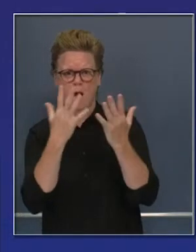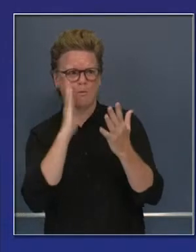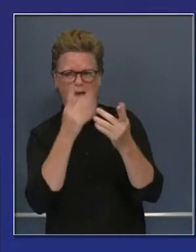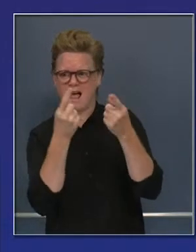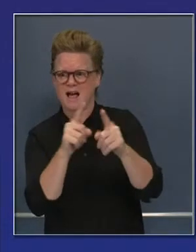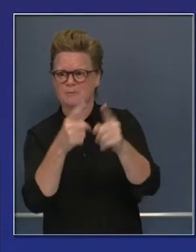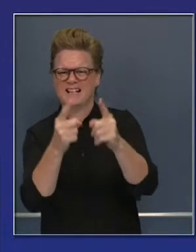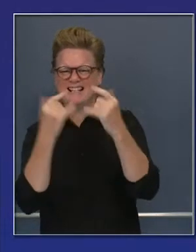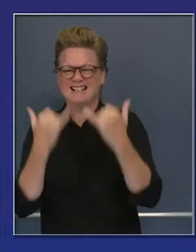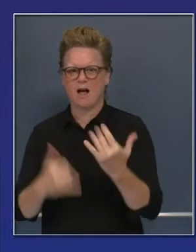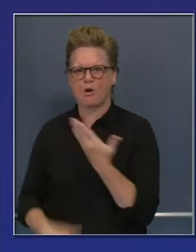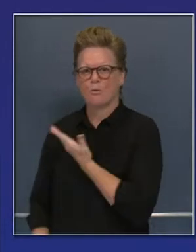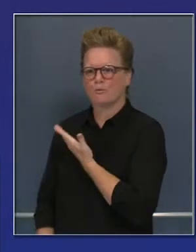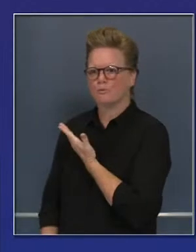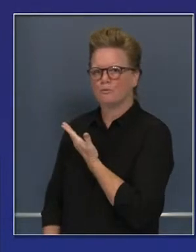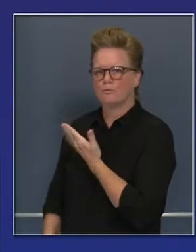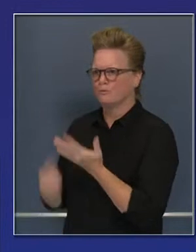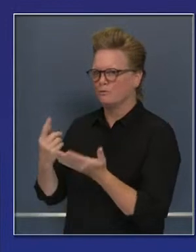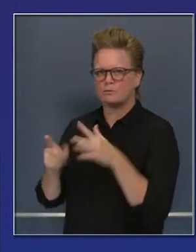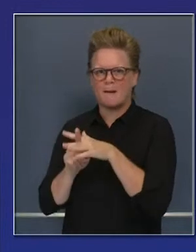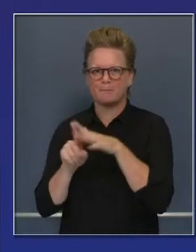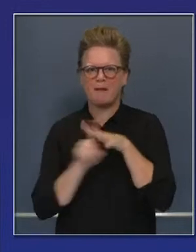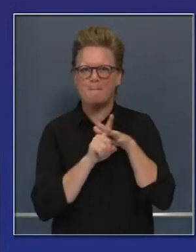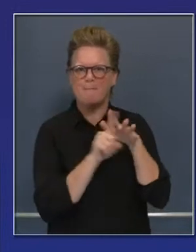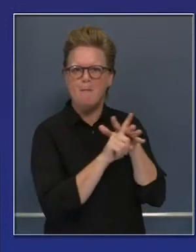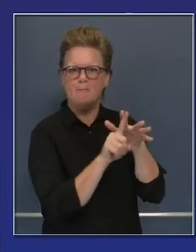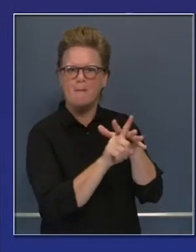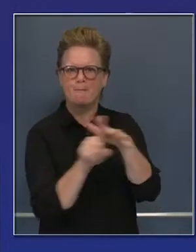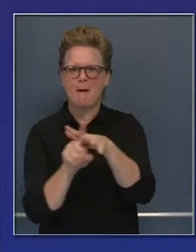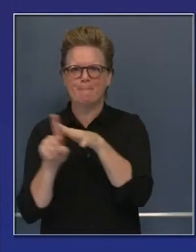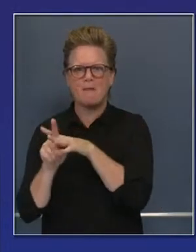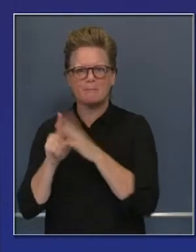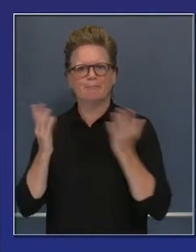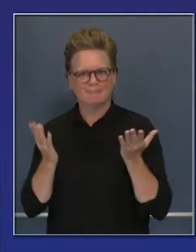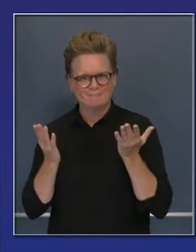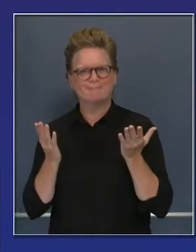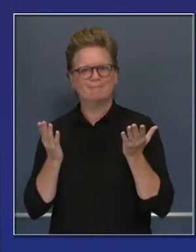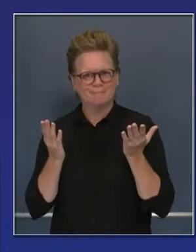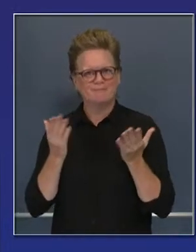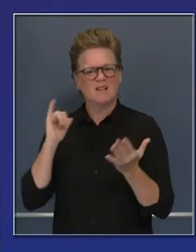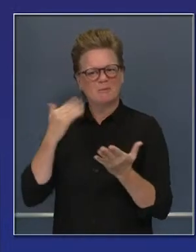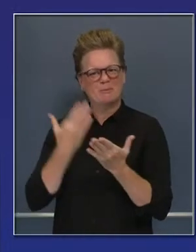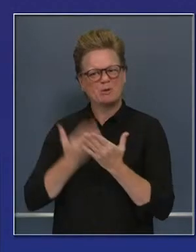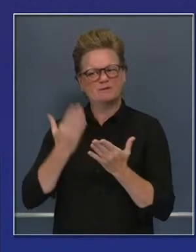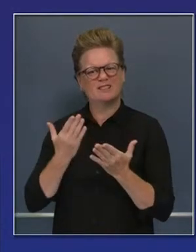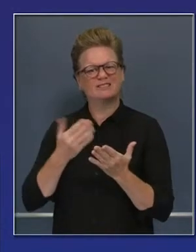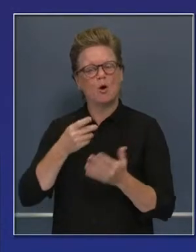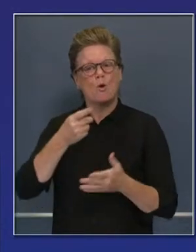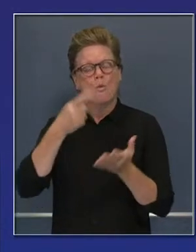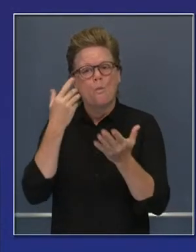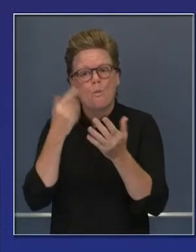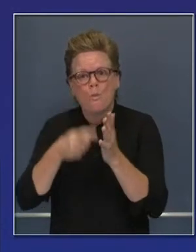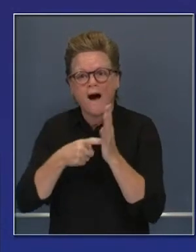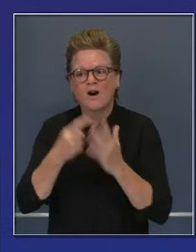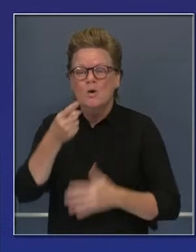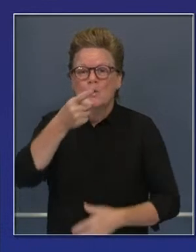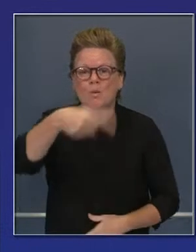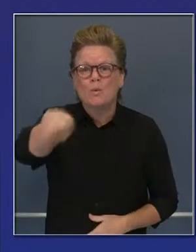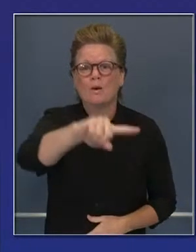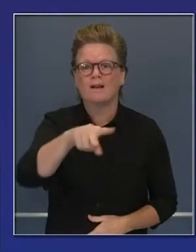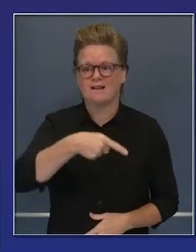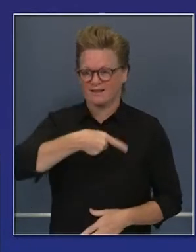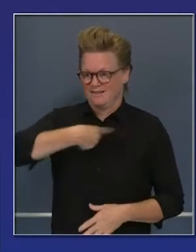itself much earlier than even those extreme predictions. And that now requires us to look anew, forgive